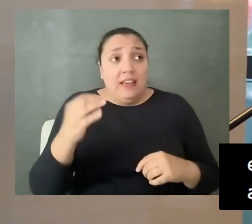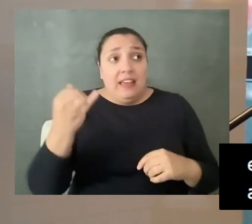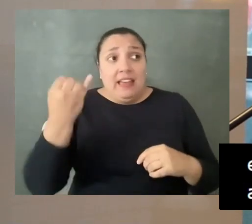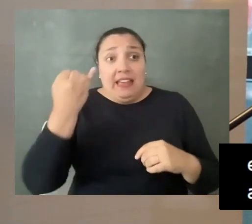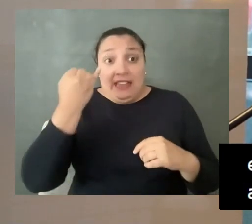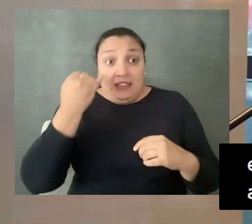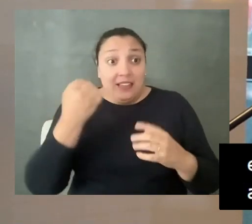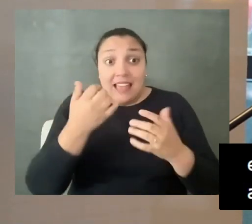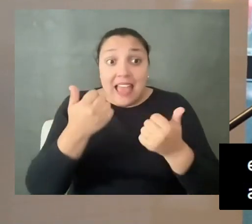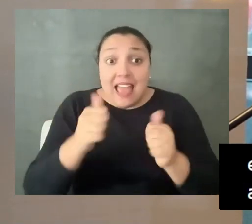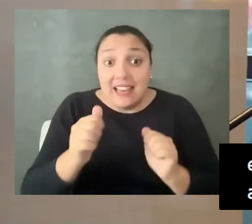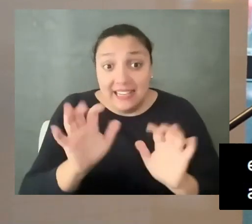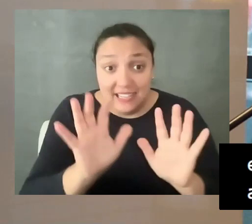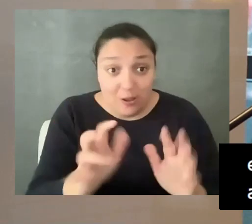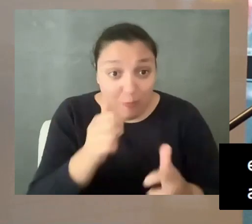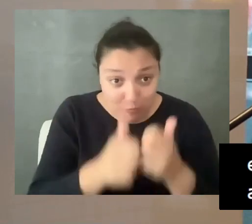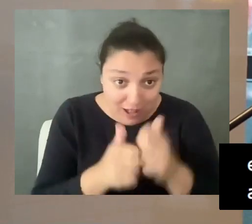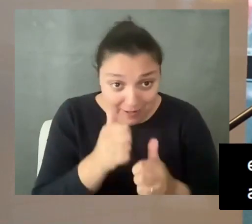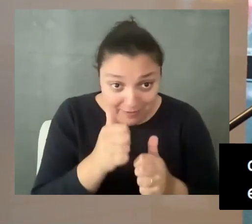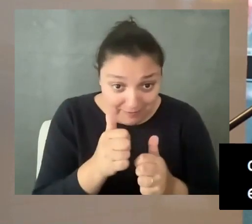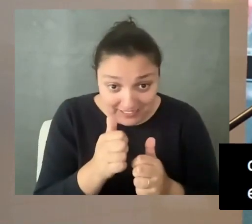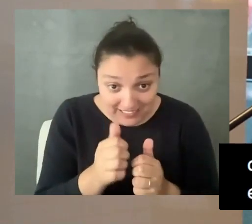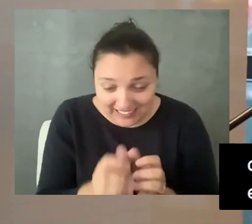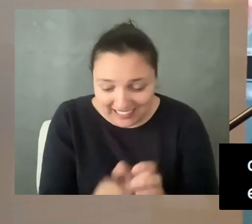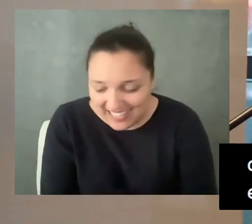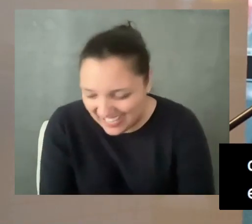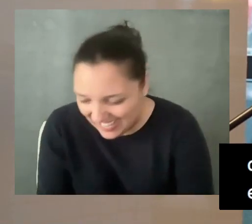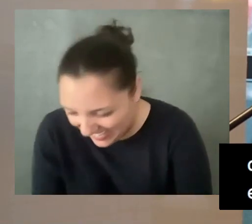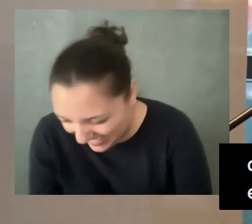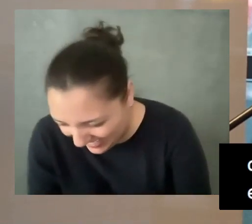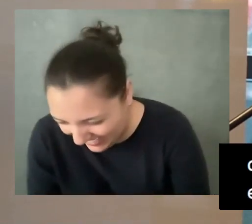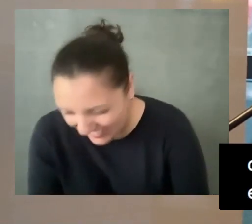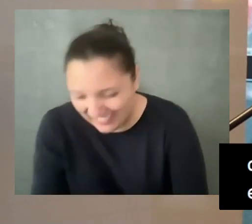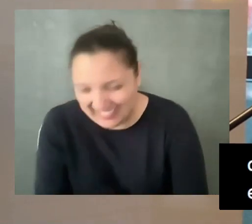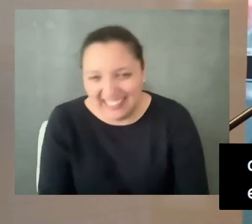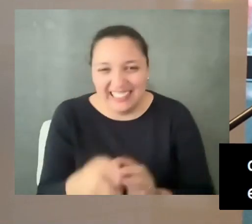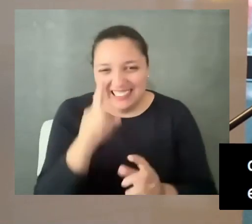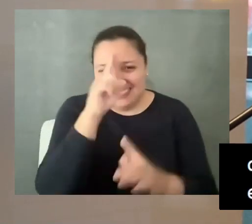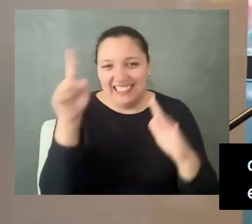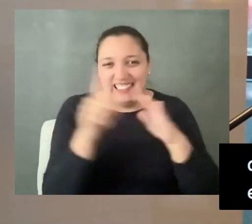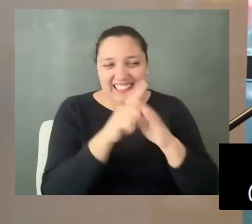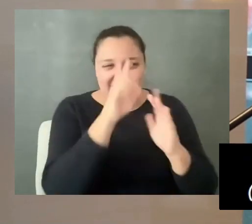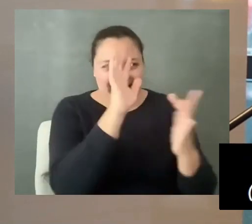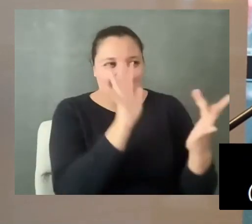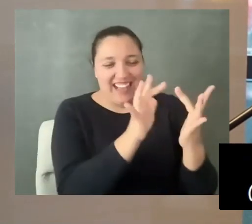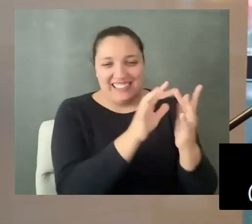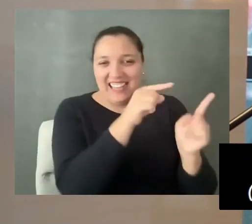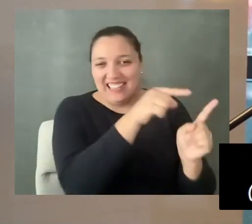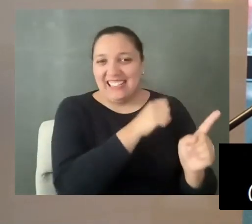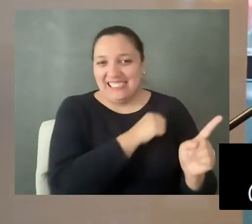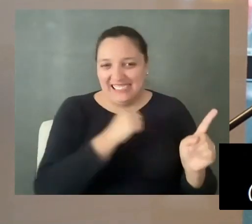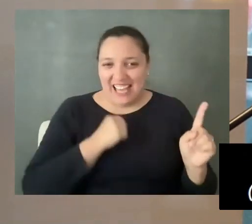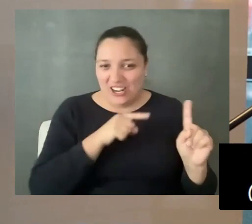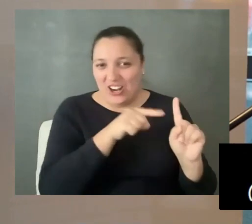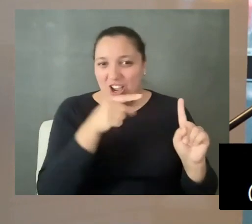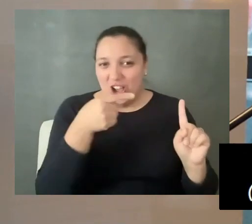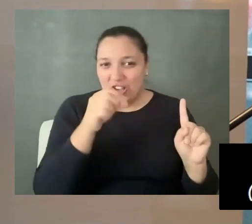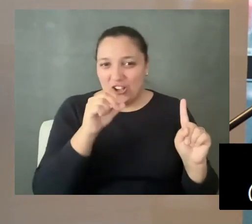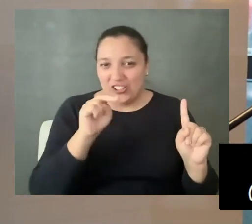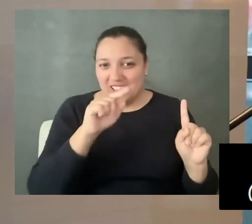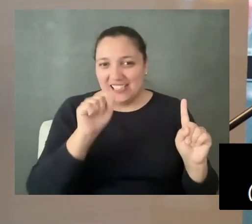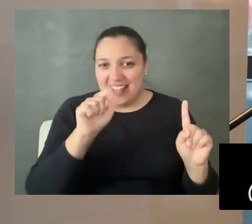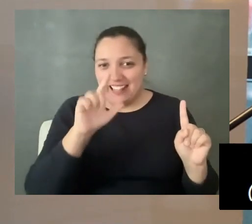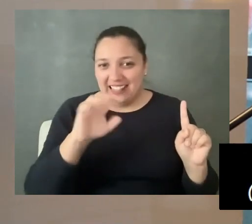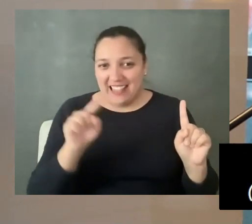directly. She's available day and night for that. If you're having awards, barbecues